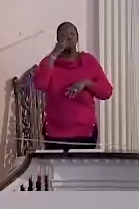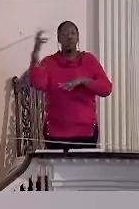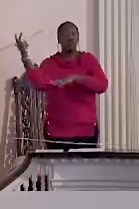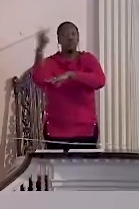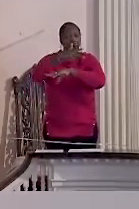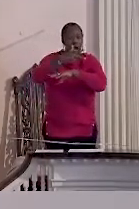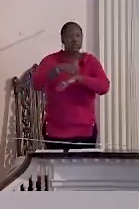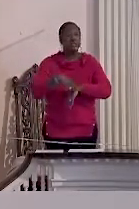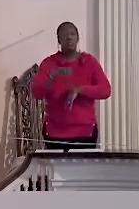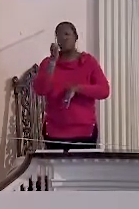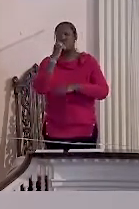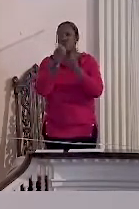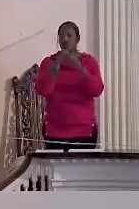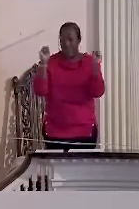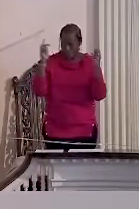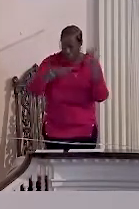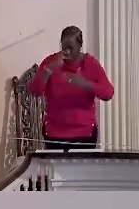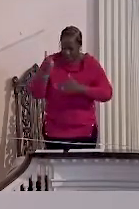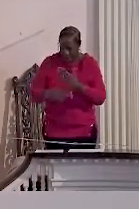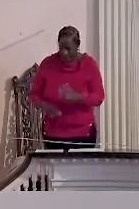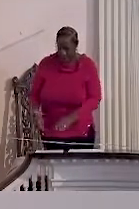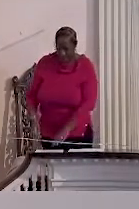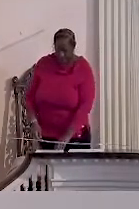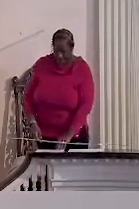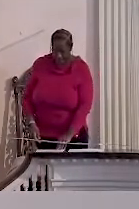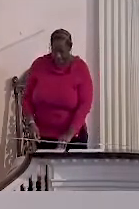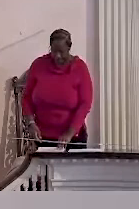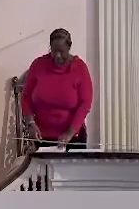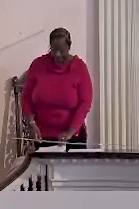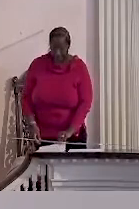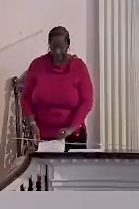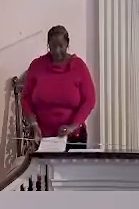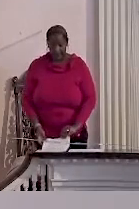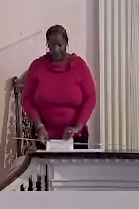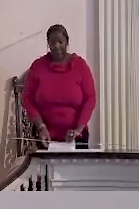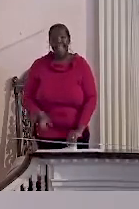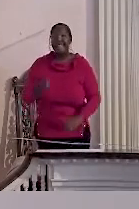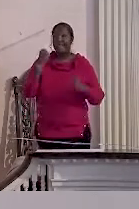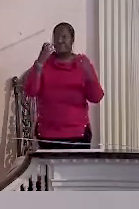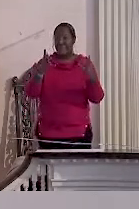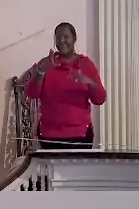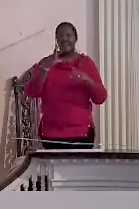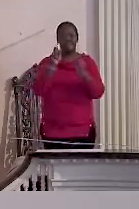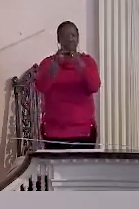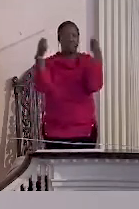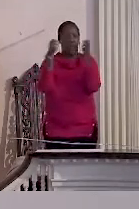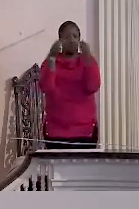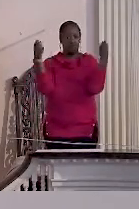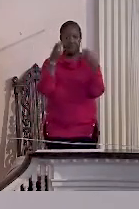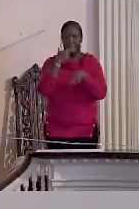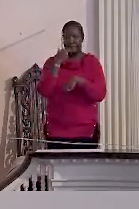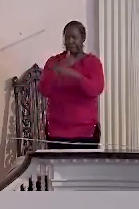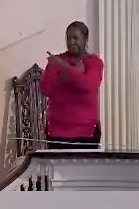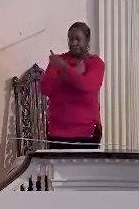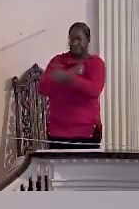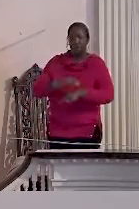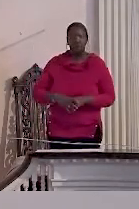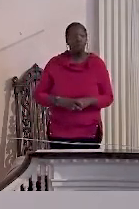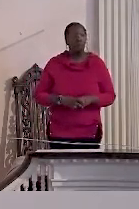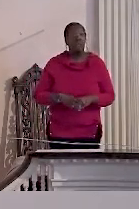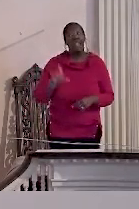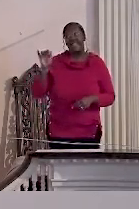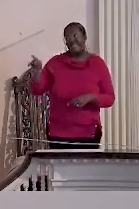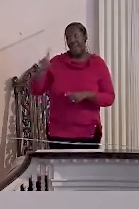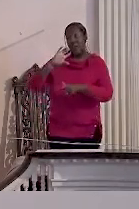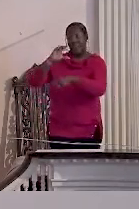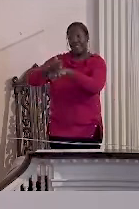programs, and lots of little free pantries. No Child Goes Hungry was created by